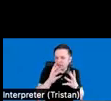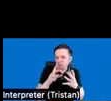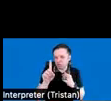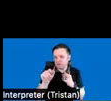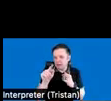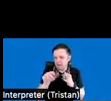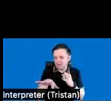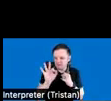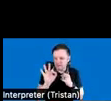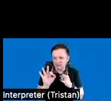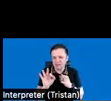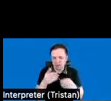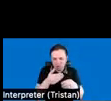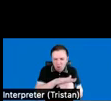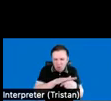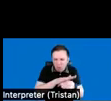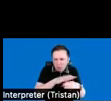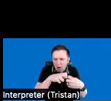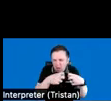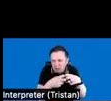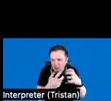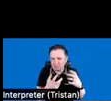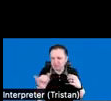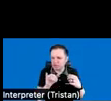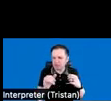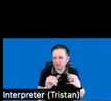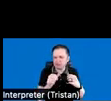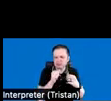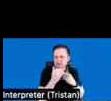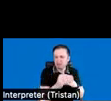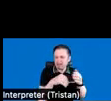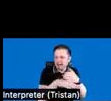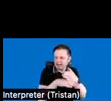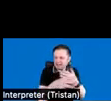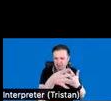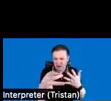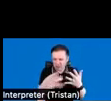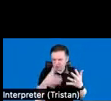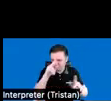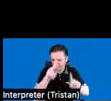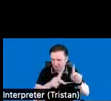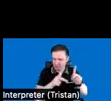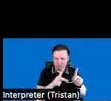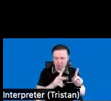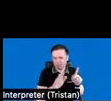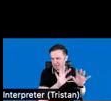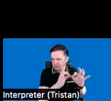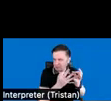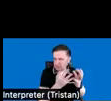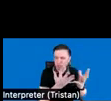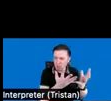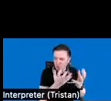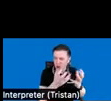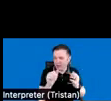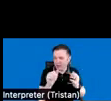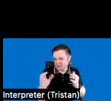local discrepancies, and overall limited access and choices for people and families that may seek augmentative